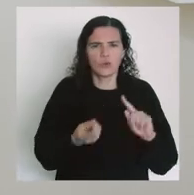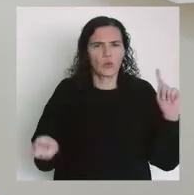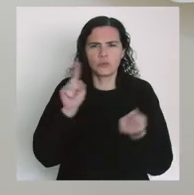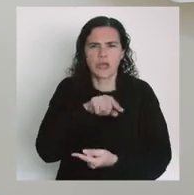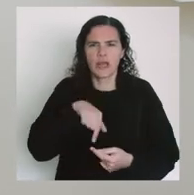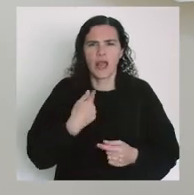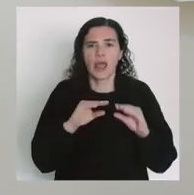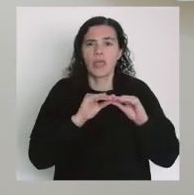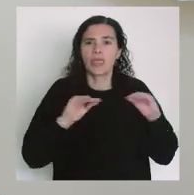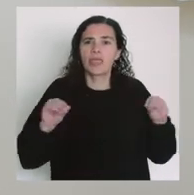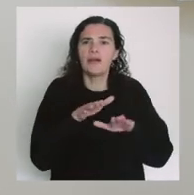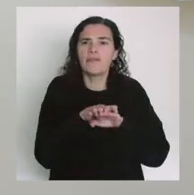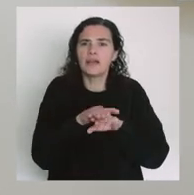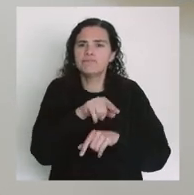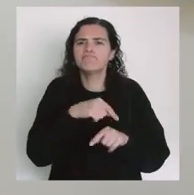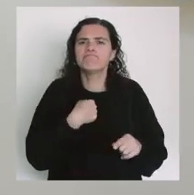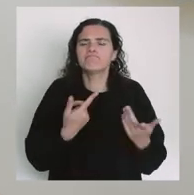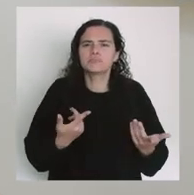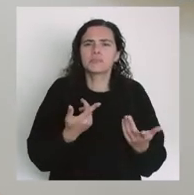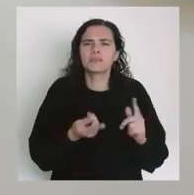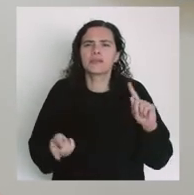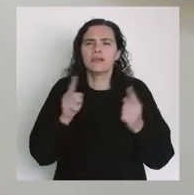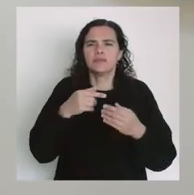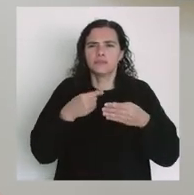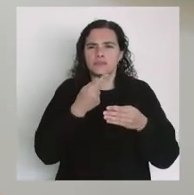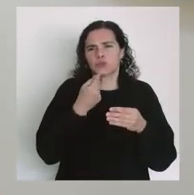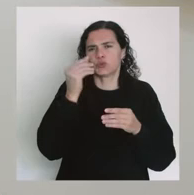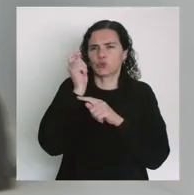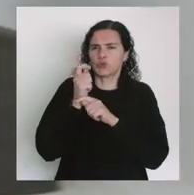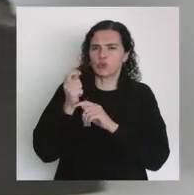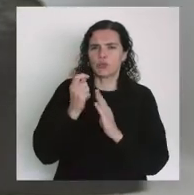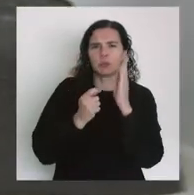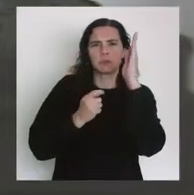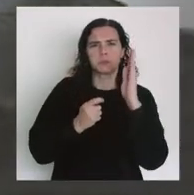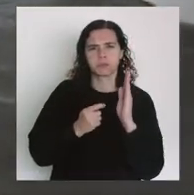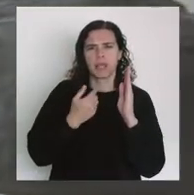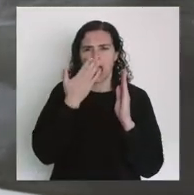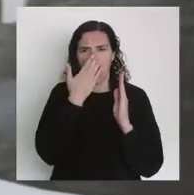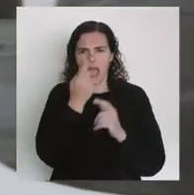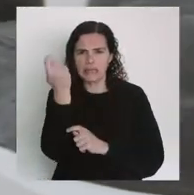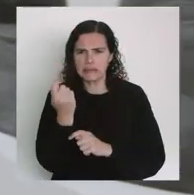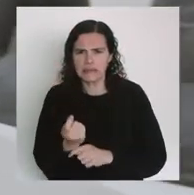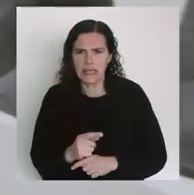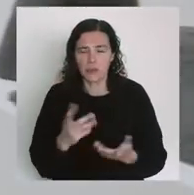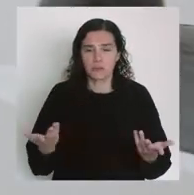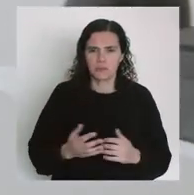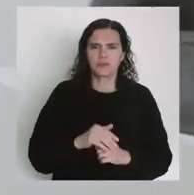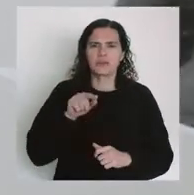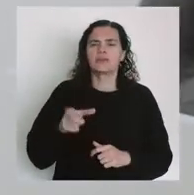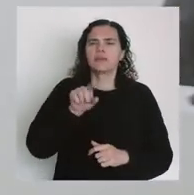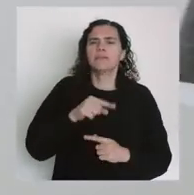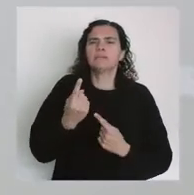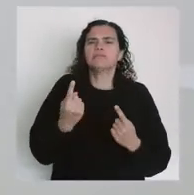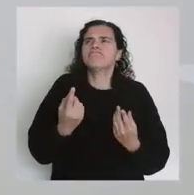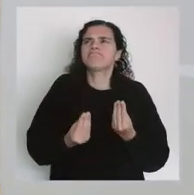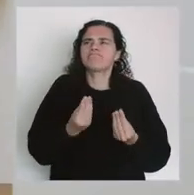have the opposite. You have this flat fish turned into a vertical sculpture. It's almost a drawing. And it's also